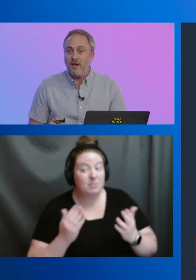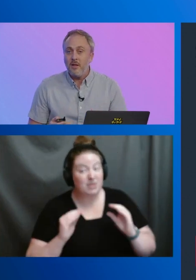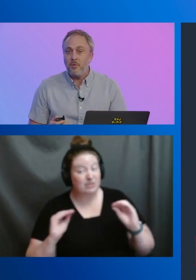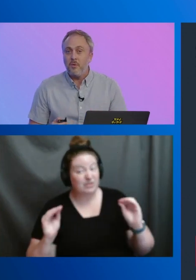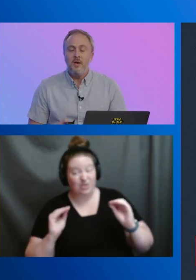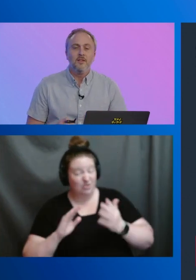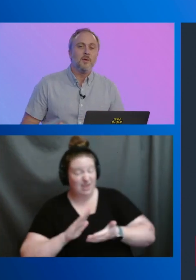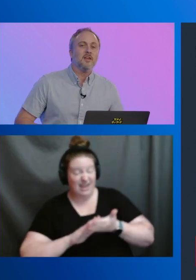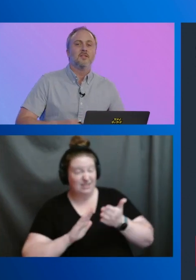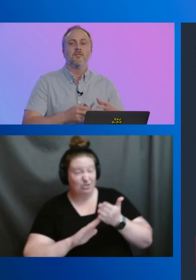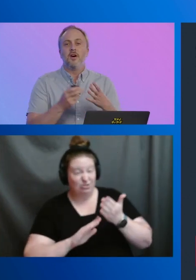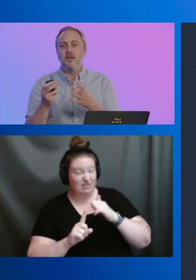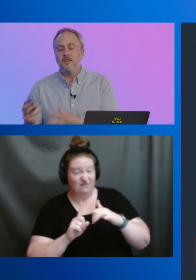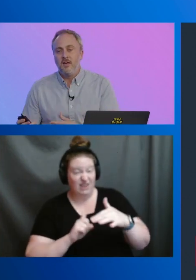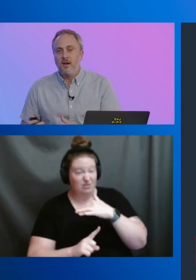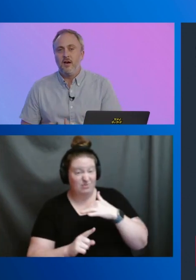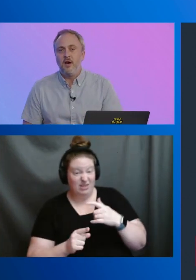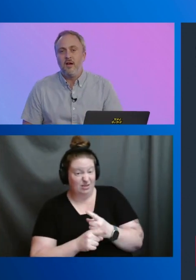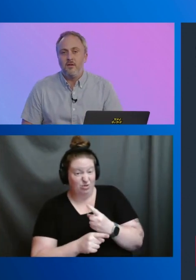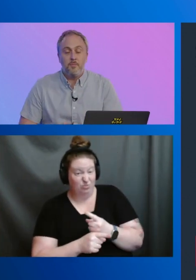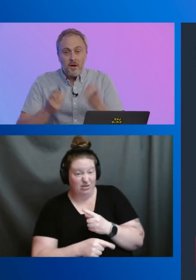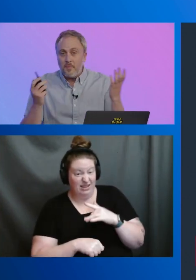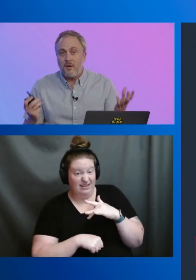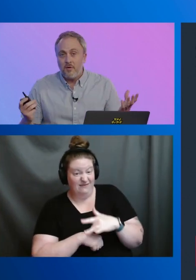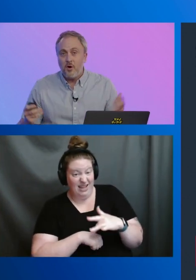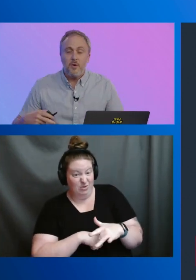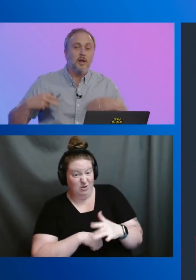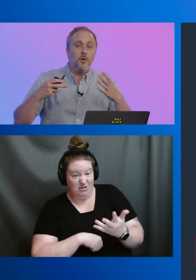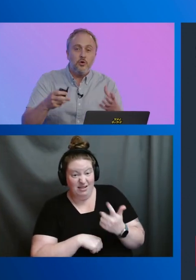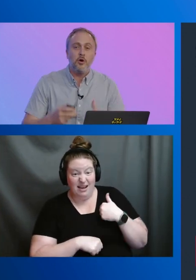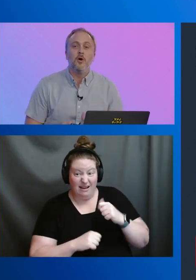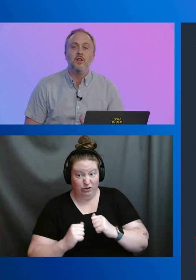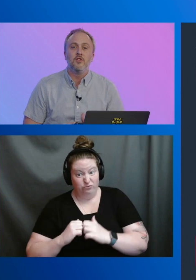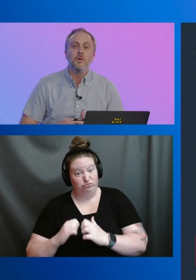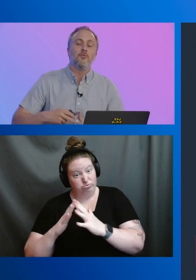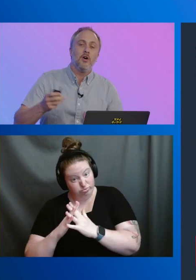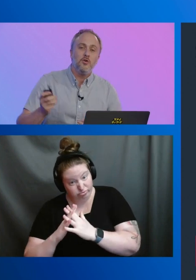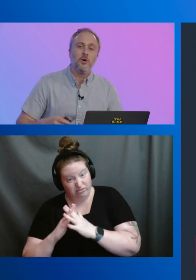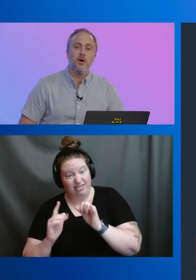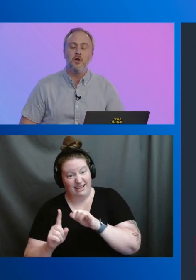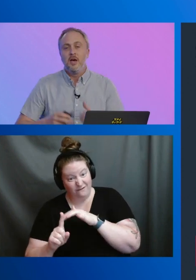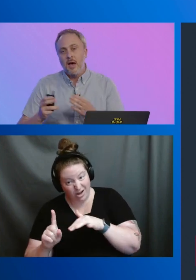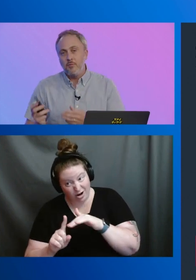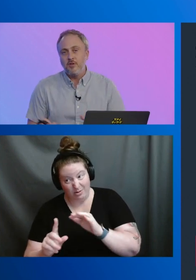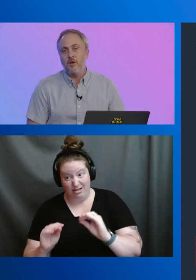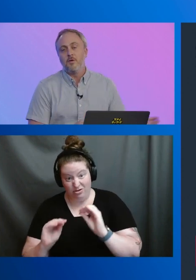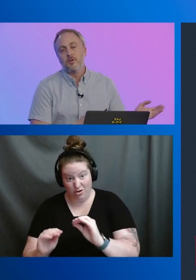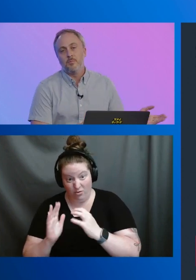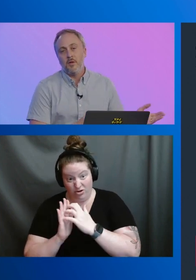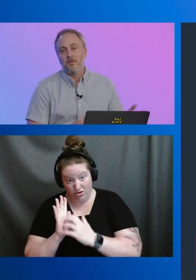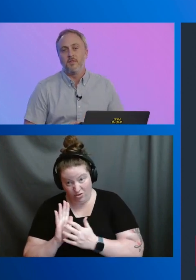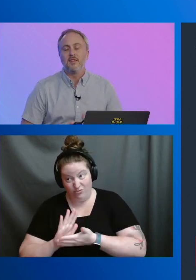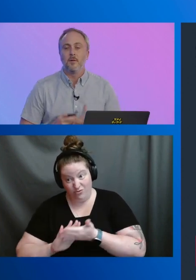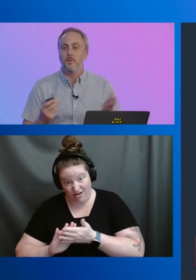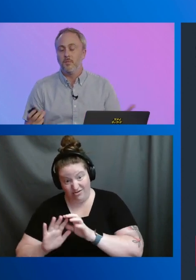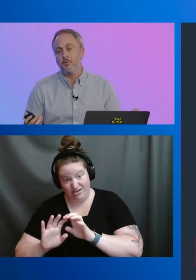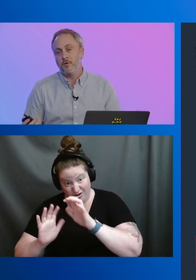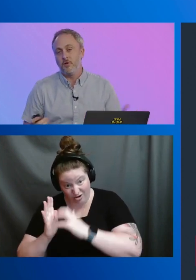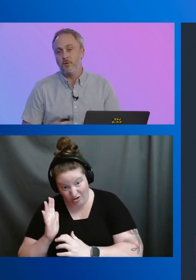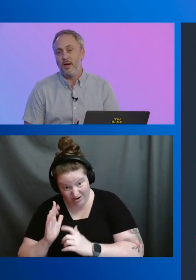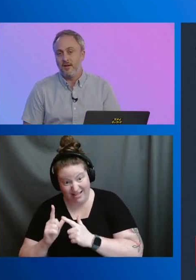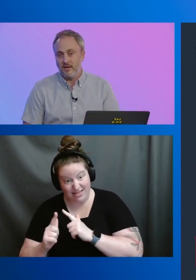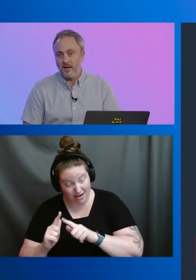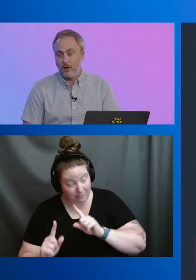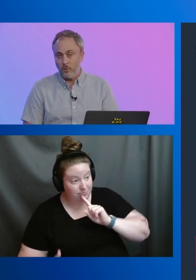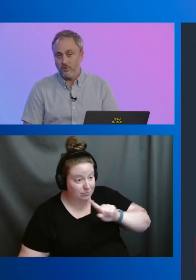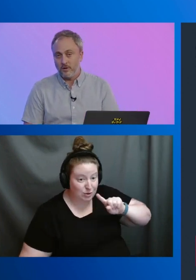appropriately available, so it has to find, spin up that environment, load your code into it, run your code, and return the response. And that's sometimes referred